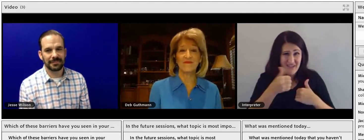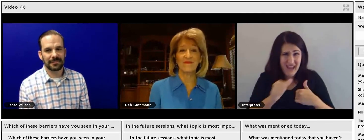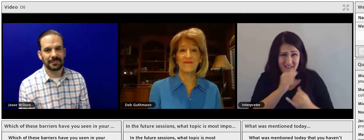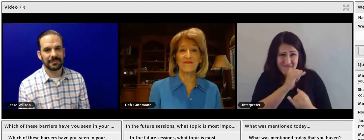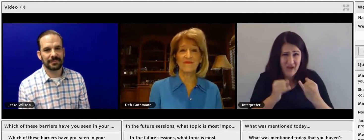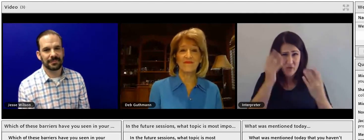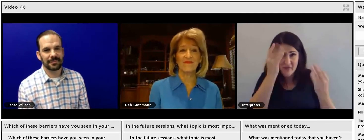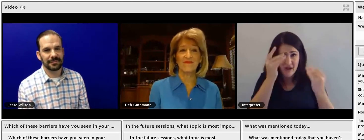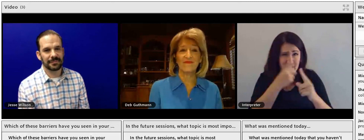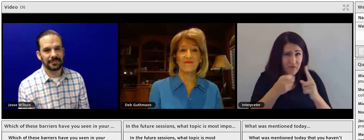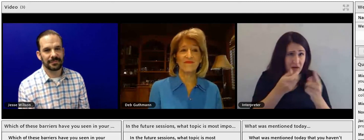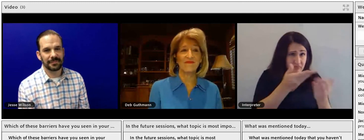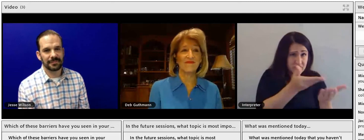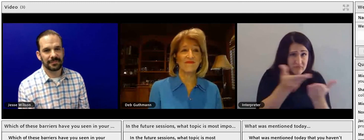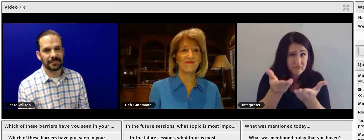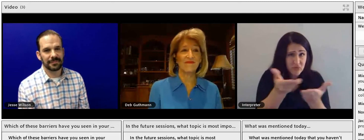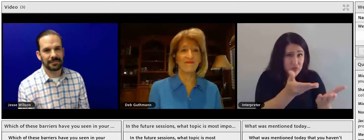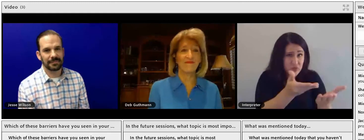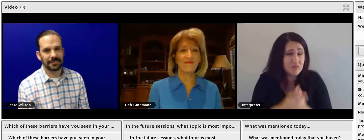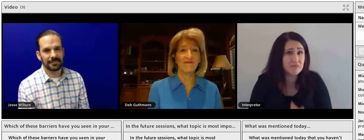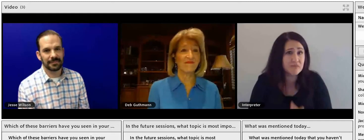from Jesse or from Deb?